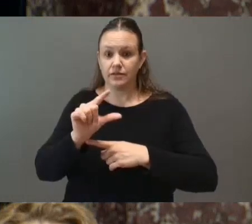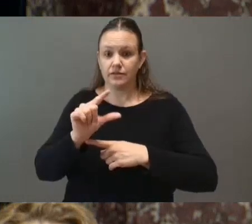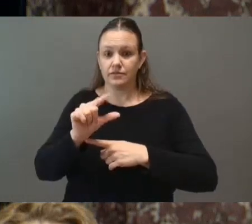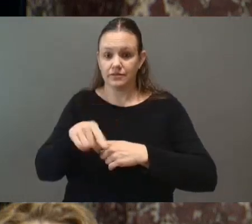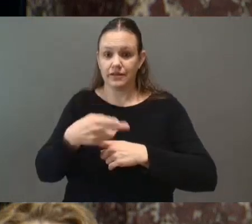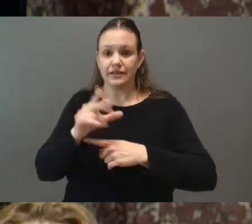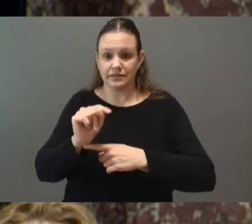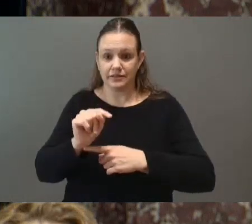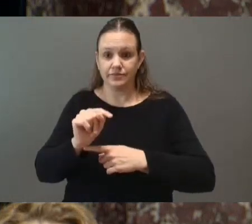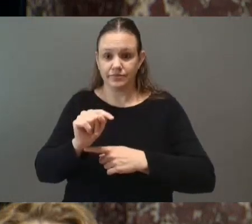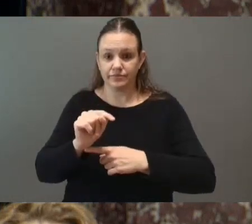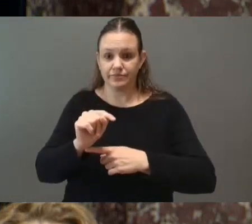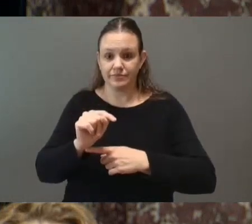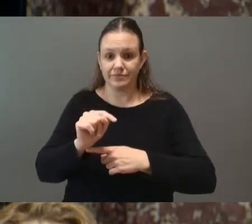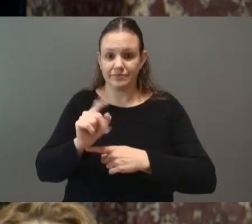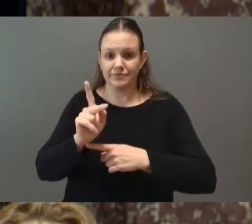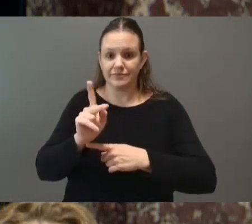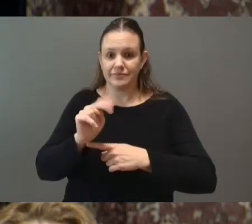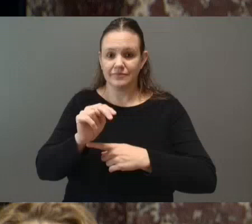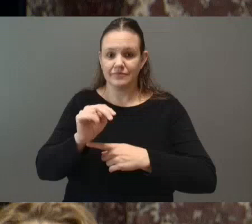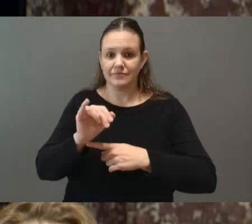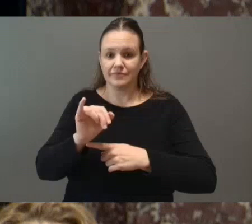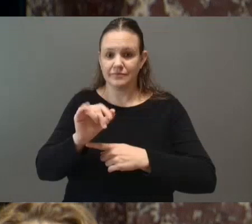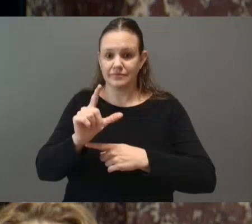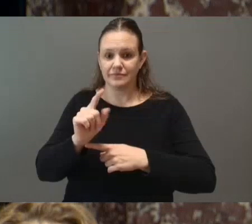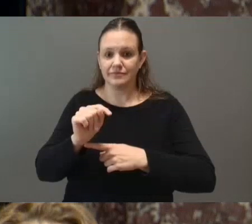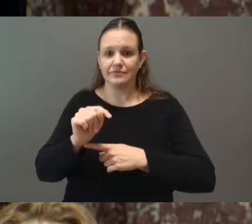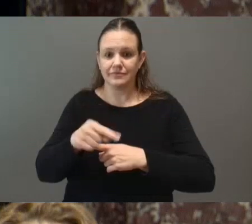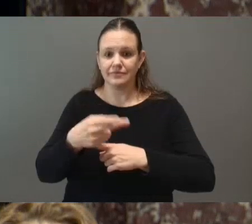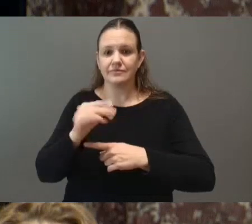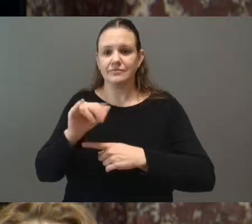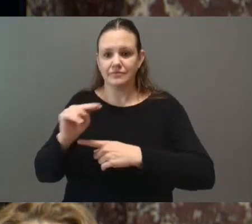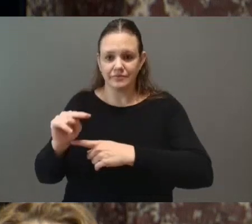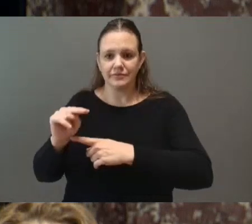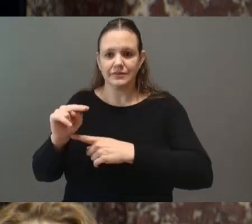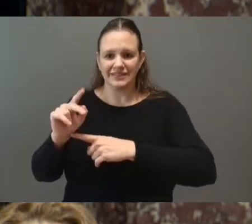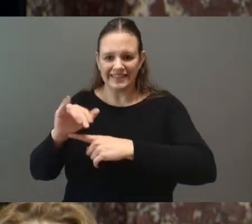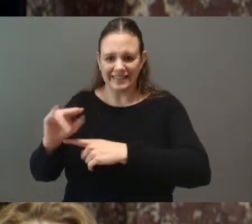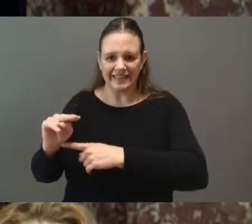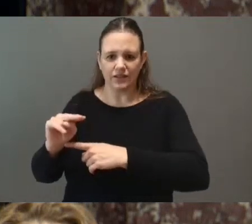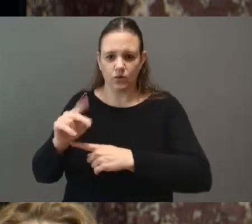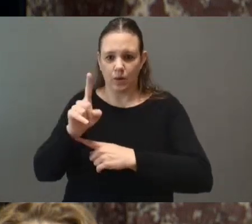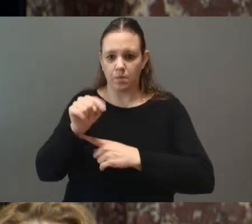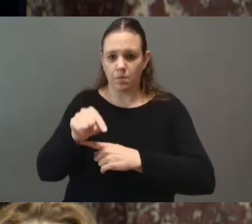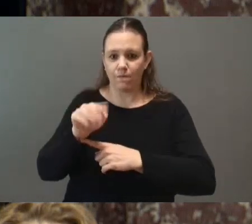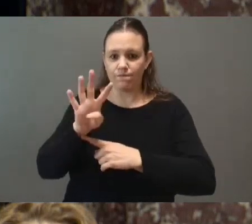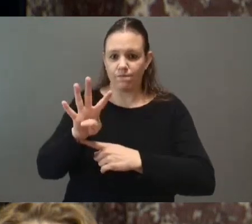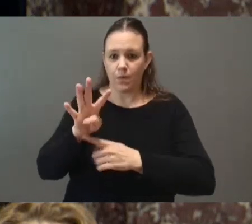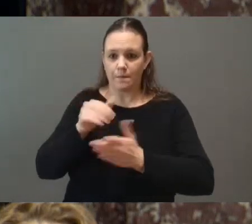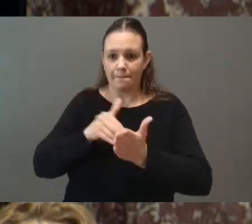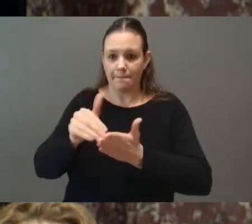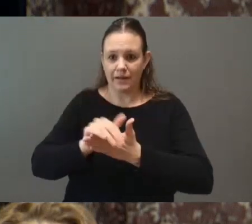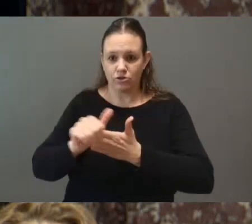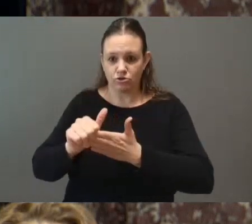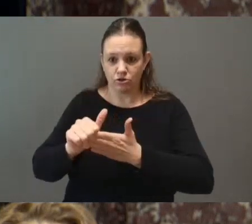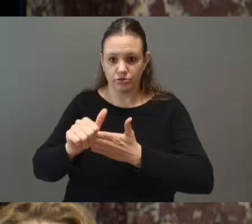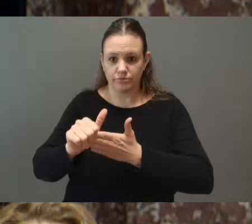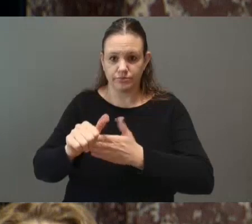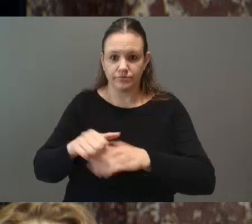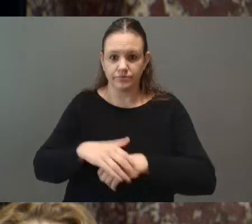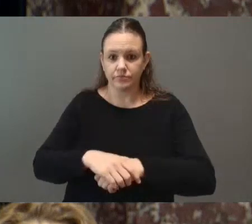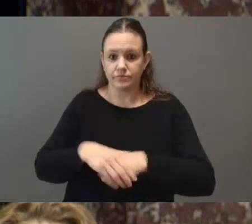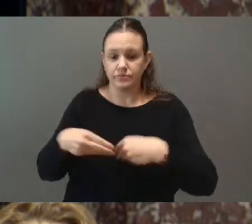million, 4 years later was then sold as a part of a housing project for $4.1 million.